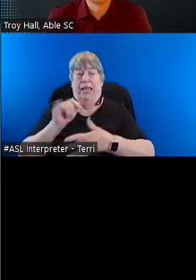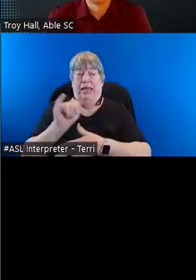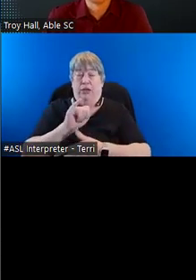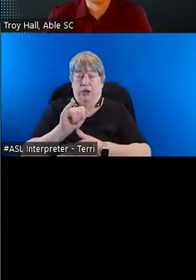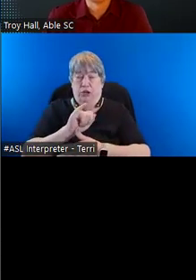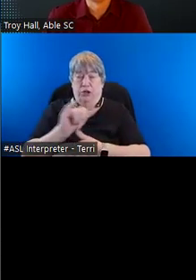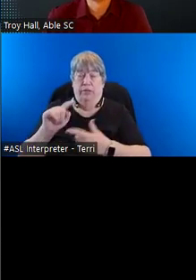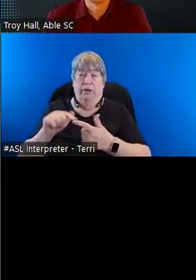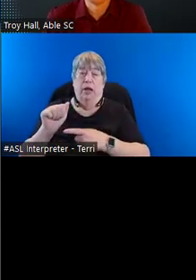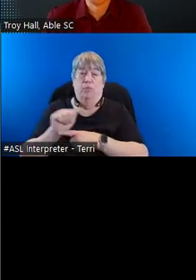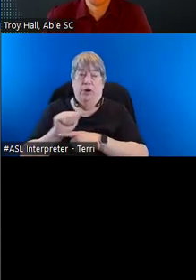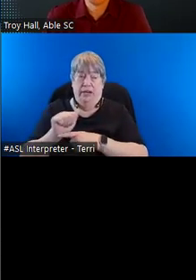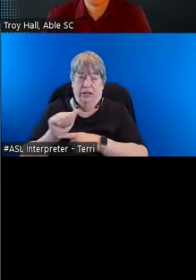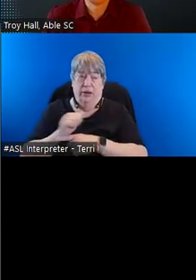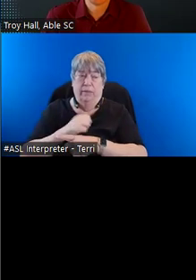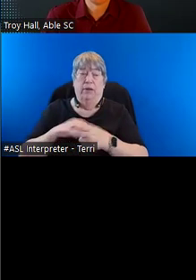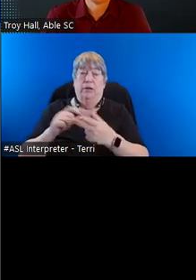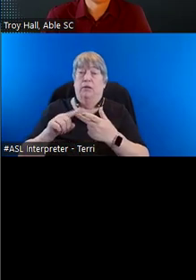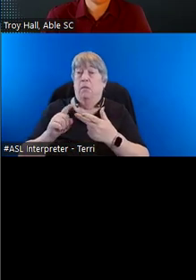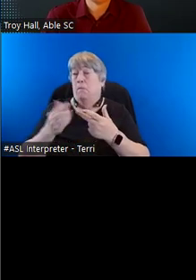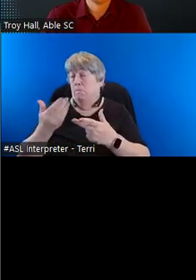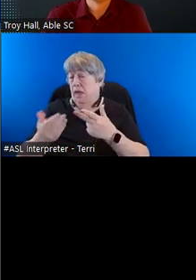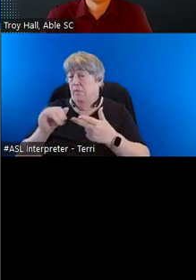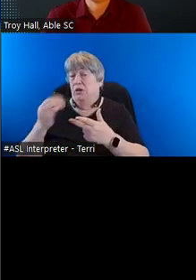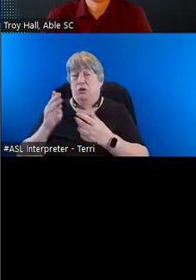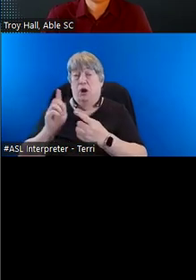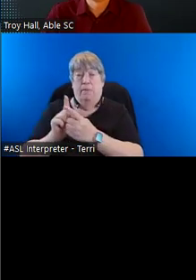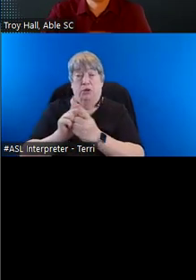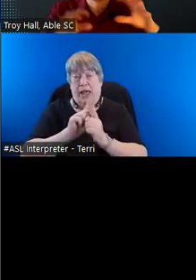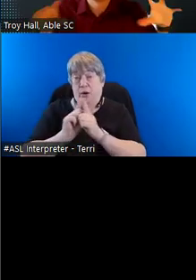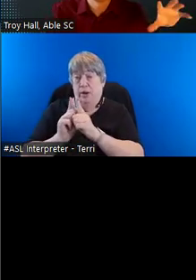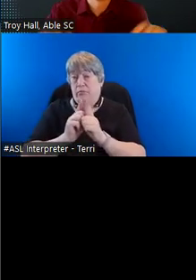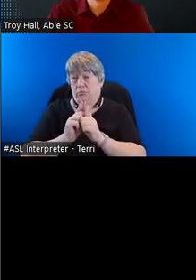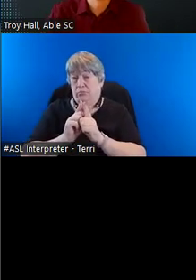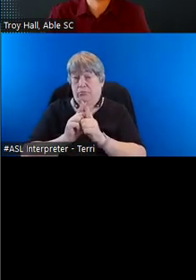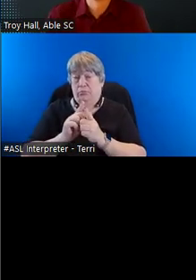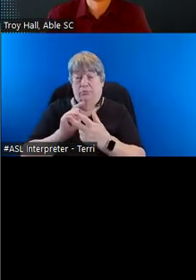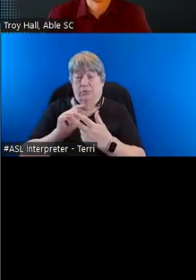apprenticeship. This can also be job shadowing. So job shadowing can actually fall into quite a few different